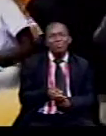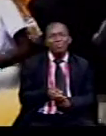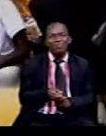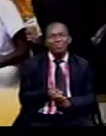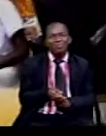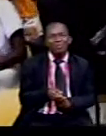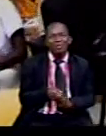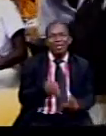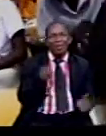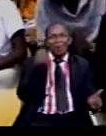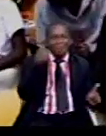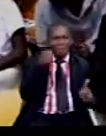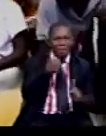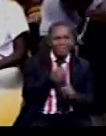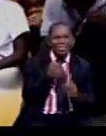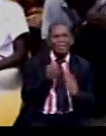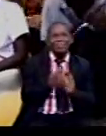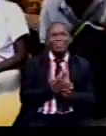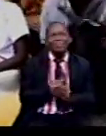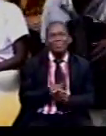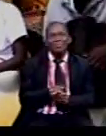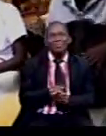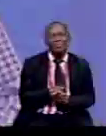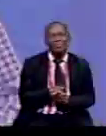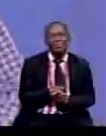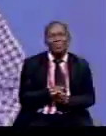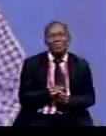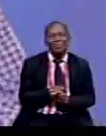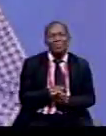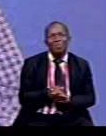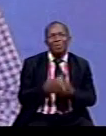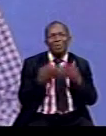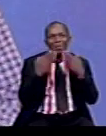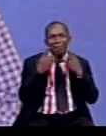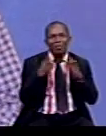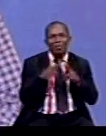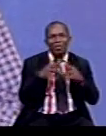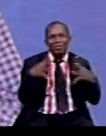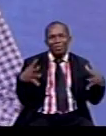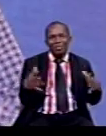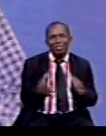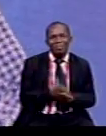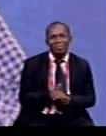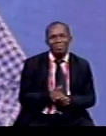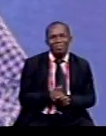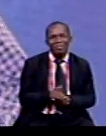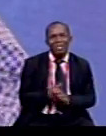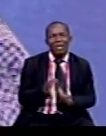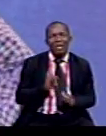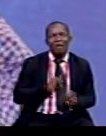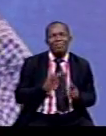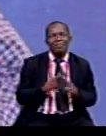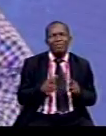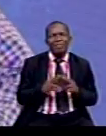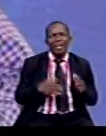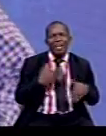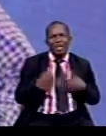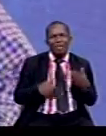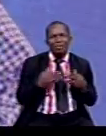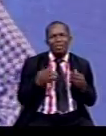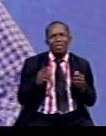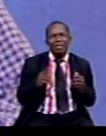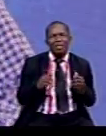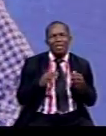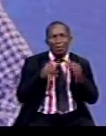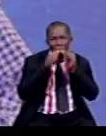Thank you very much. I am deeply excited and blessed to be here at the Impact Academy, and I want